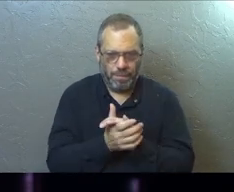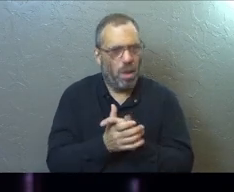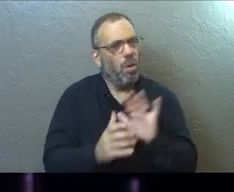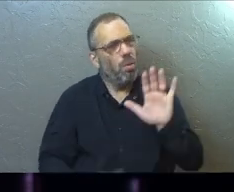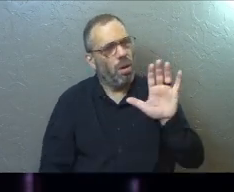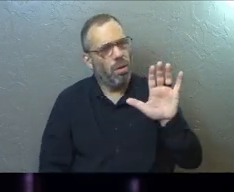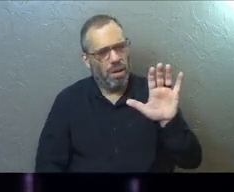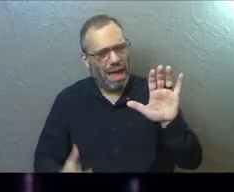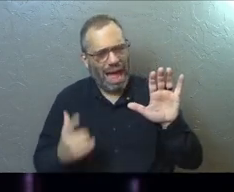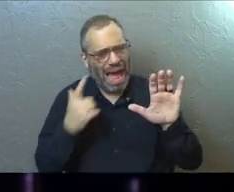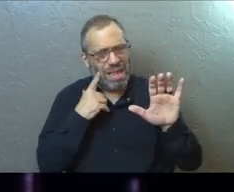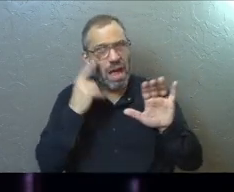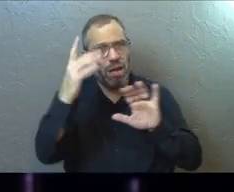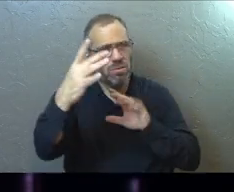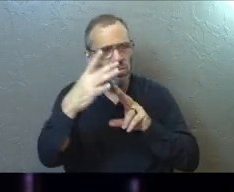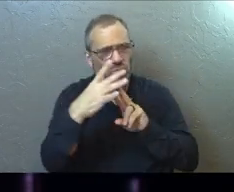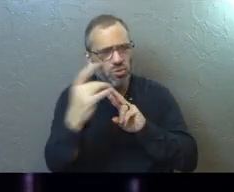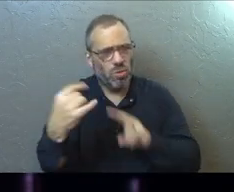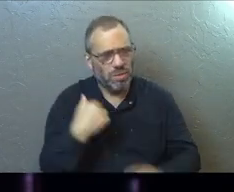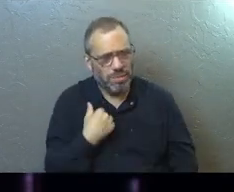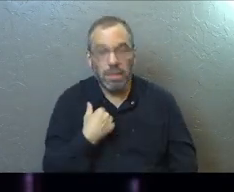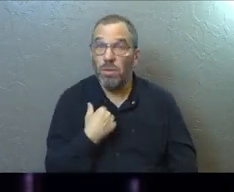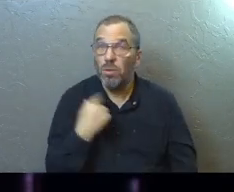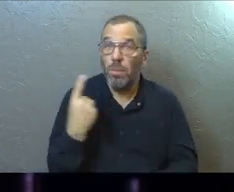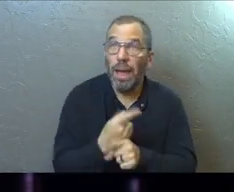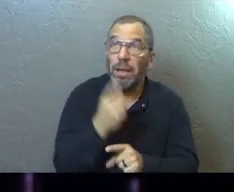You're like, wait, I thought we were just chosen. You are.